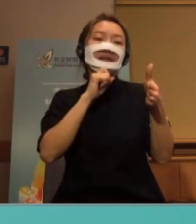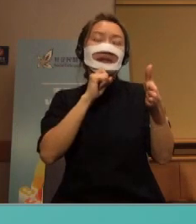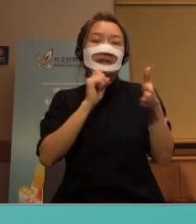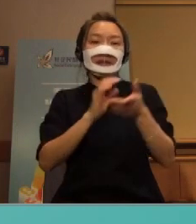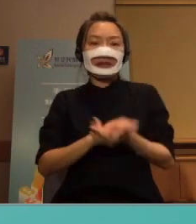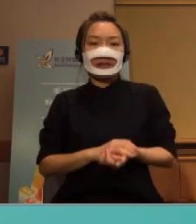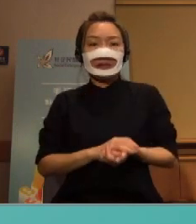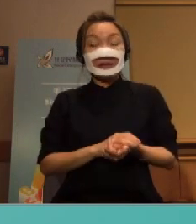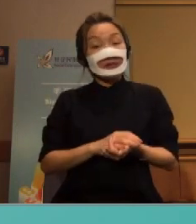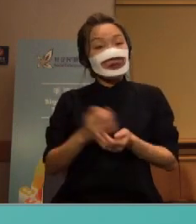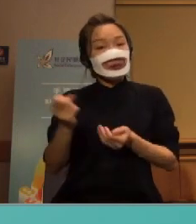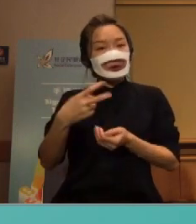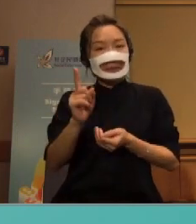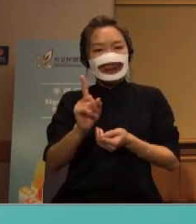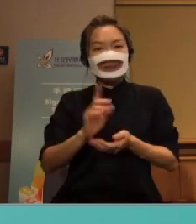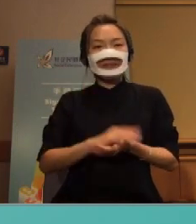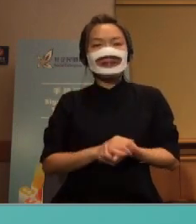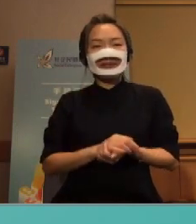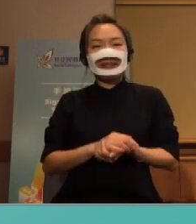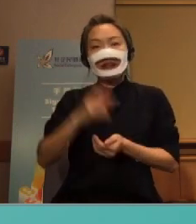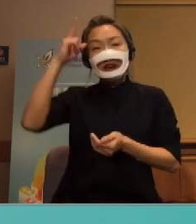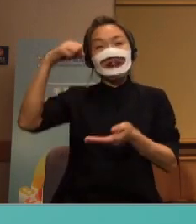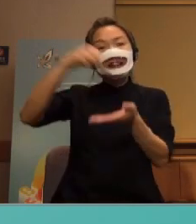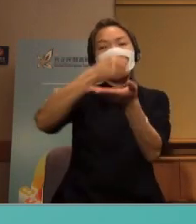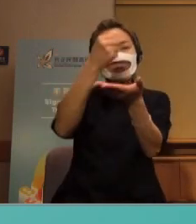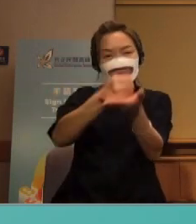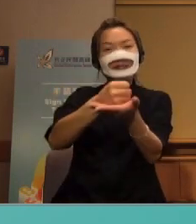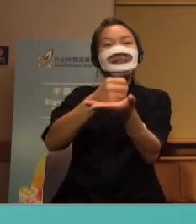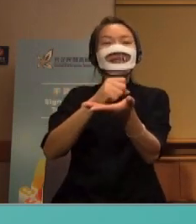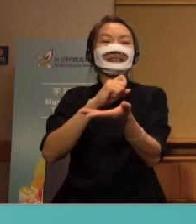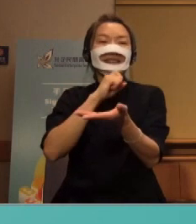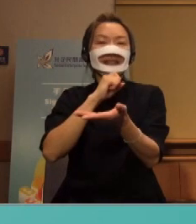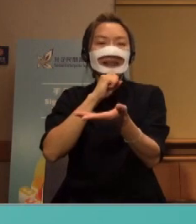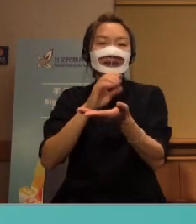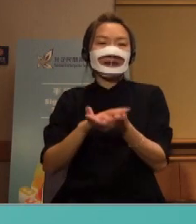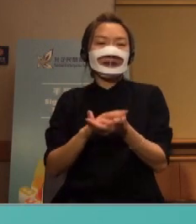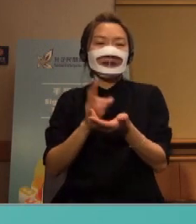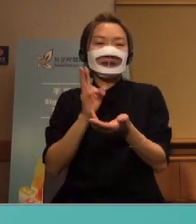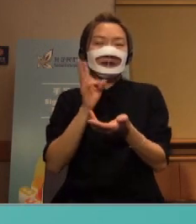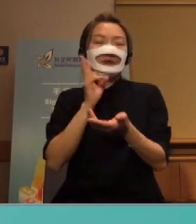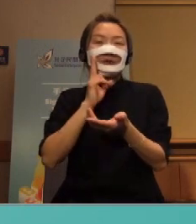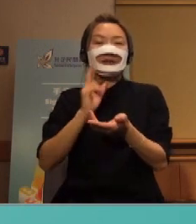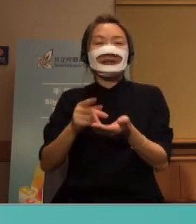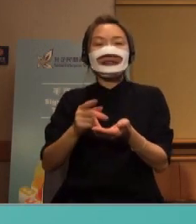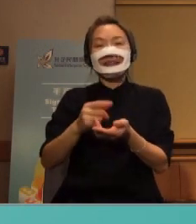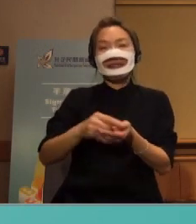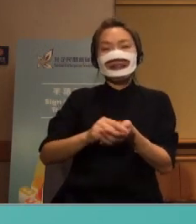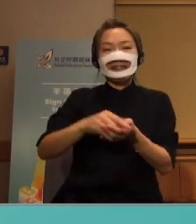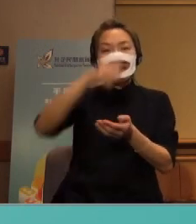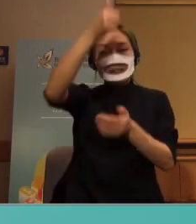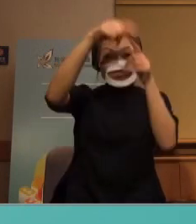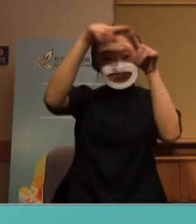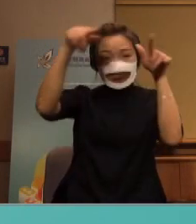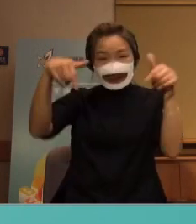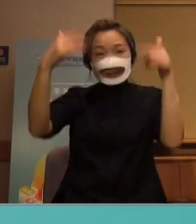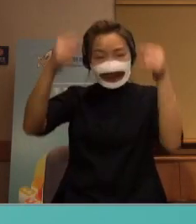it's like a central bank for carbon credits. So there are 4 registries today, and these registries are responsible for originating